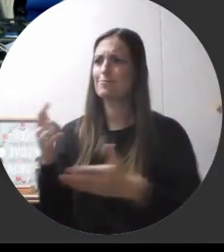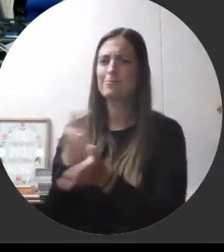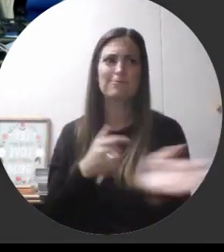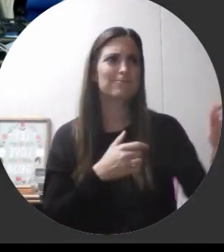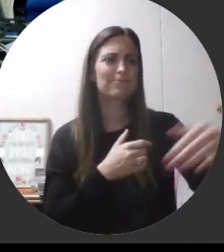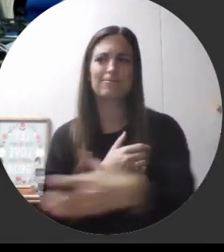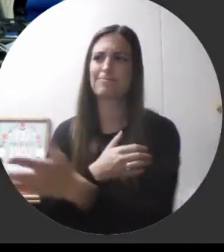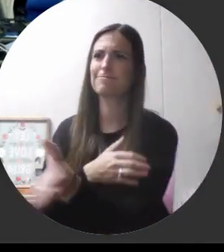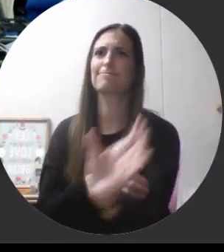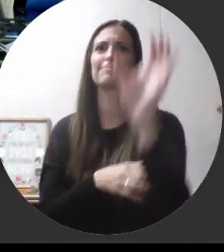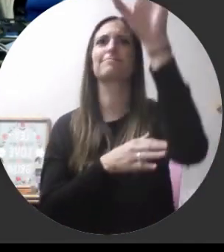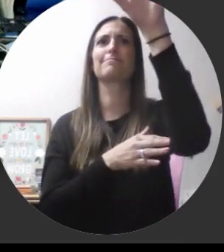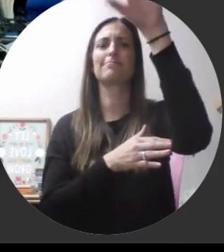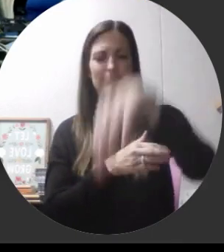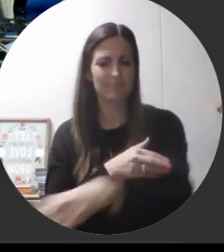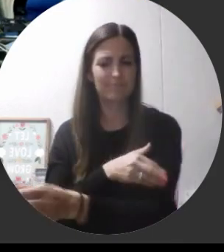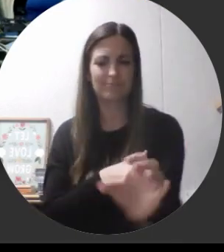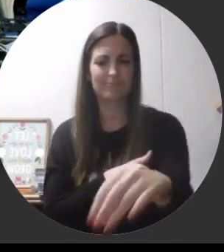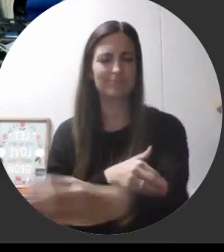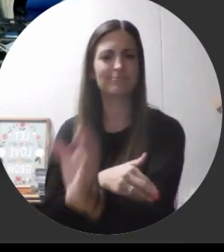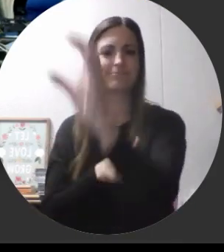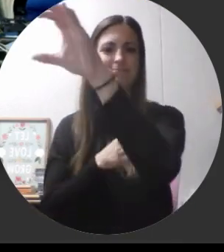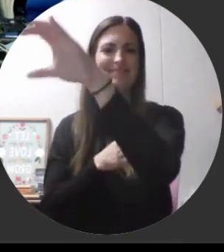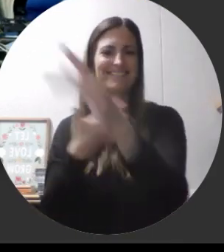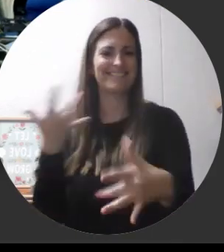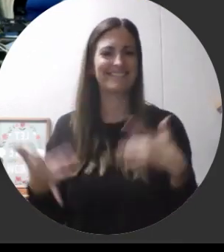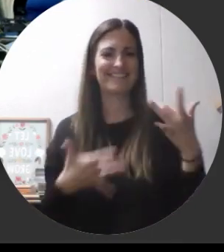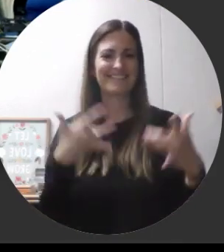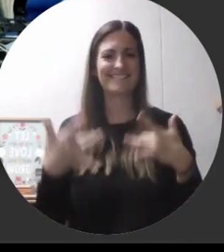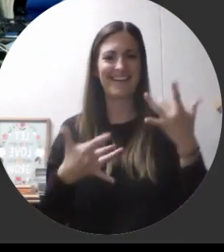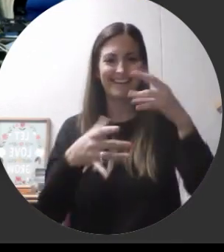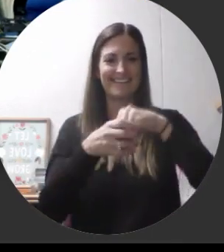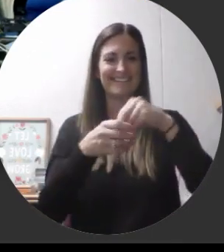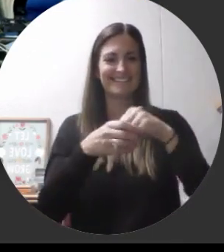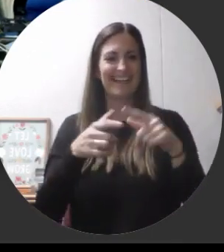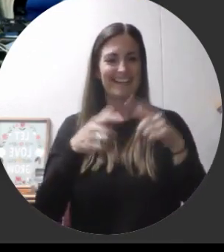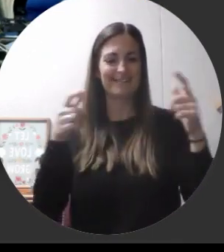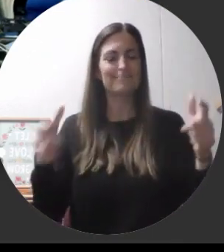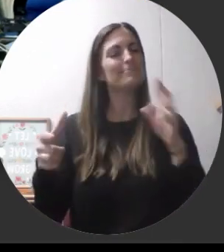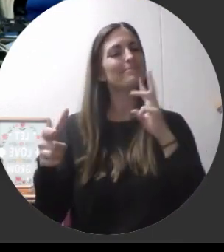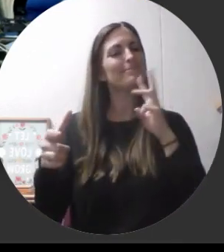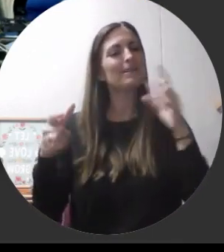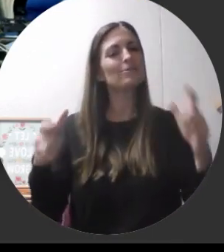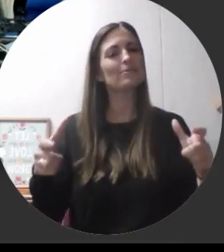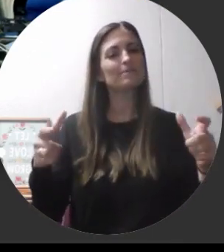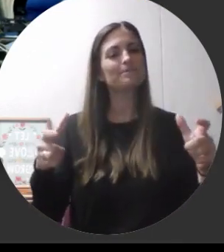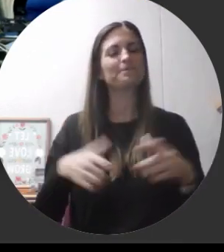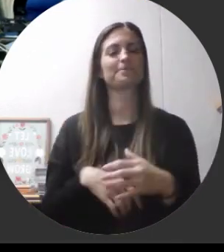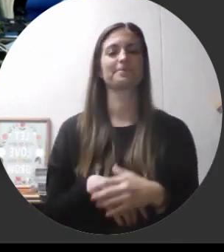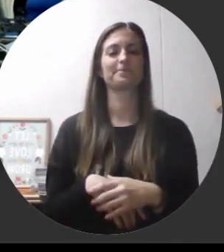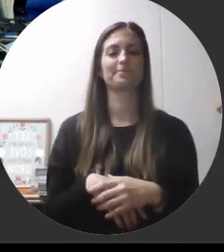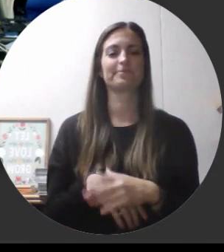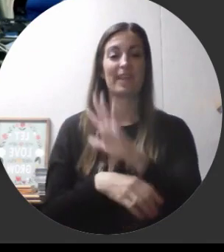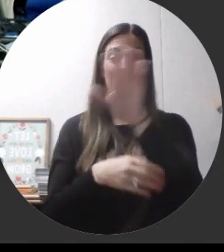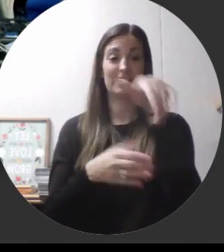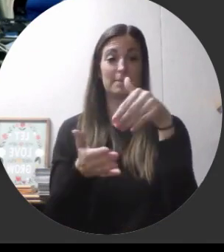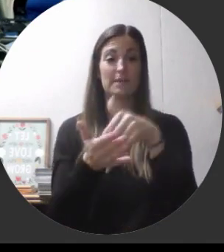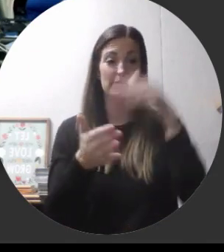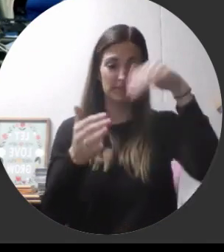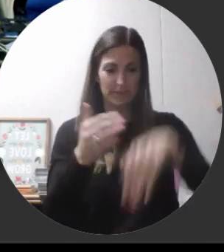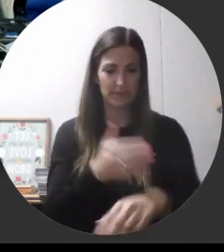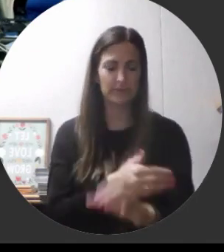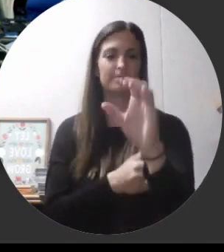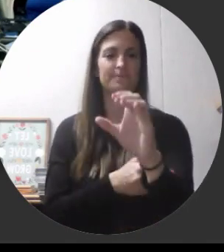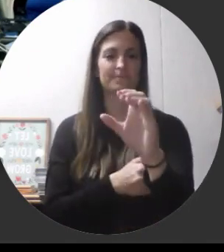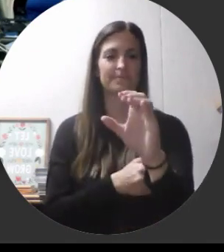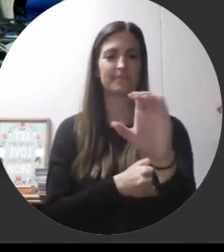neck showing above the surface like a periscope, a V-shaped wake streaming out behind him, until he reached the middle of the lock-in. There